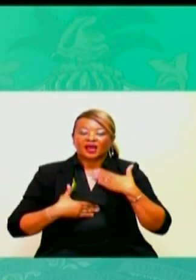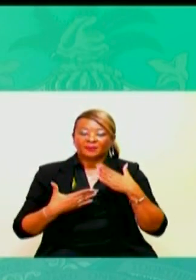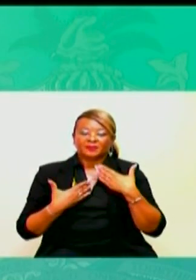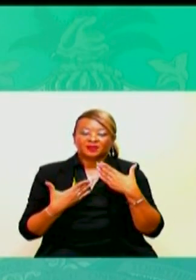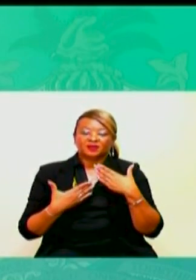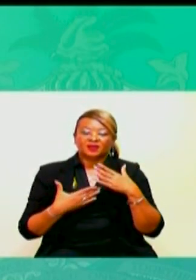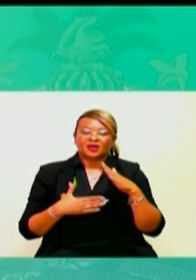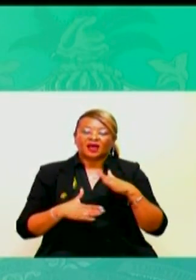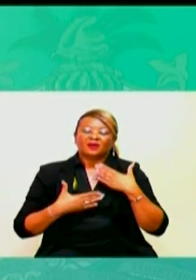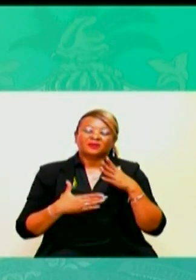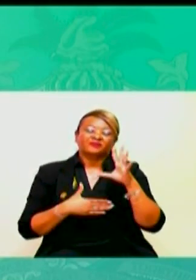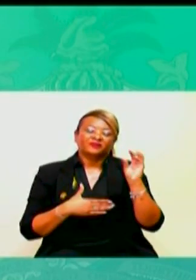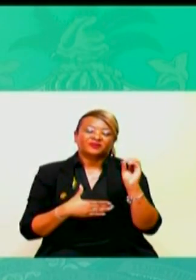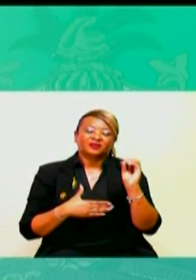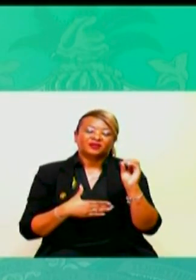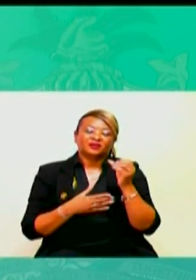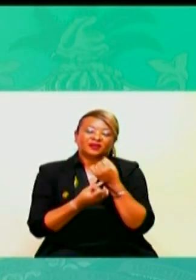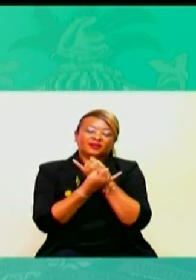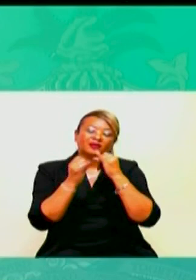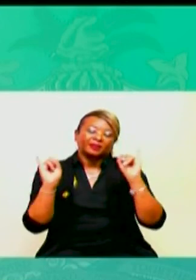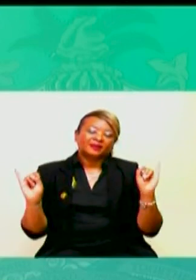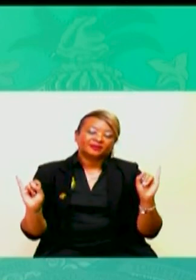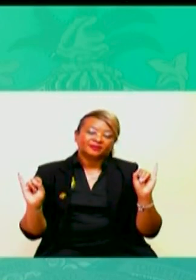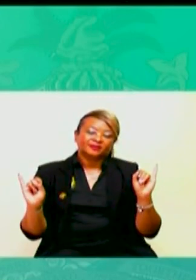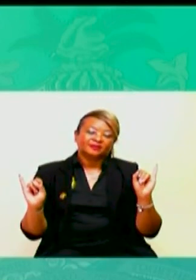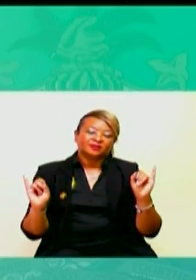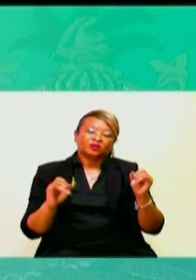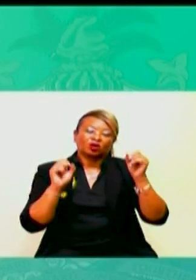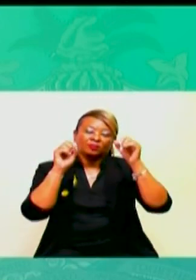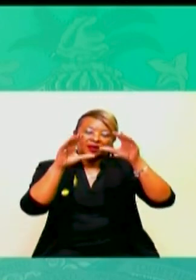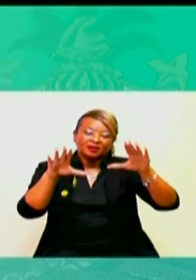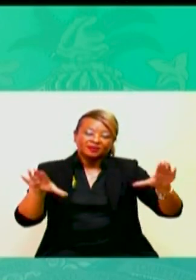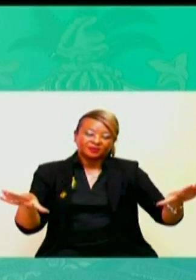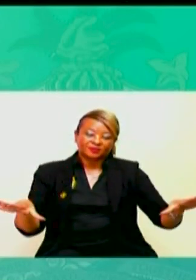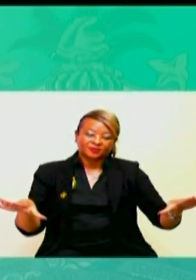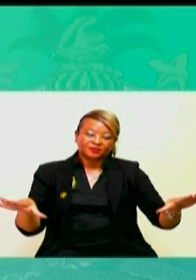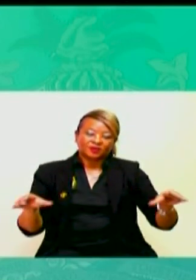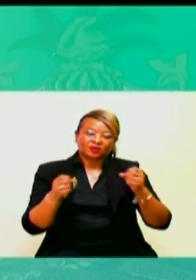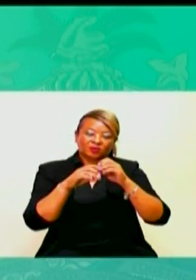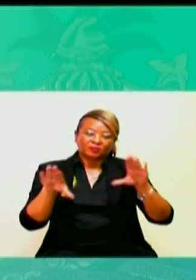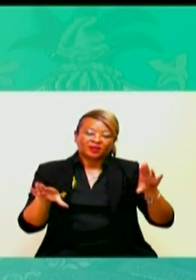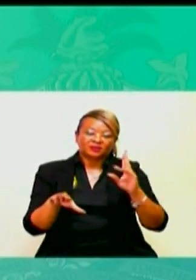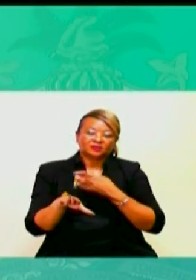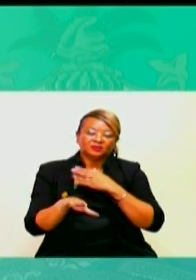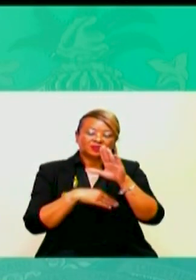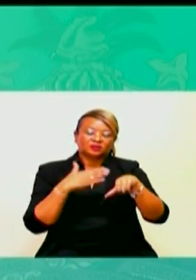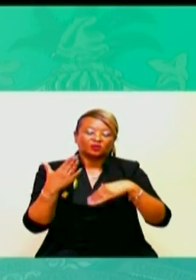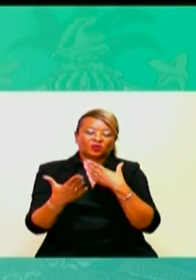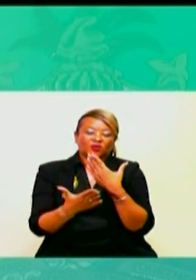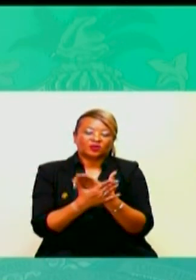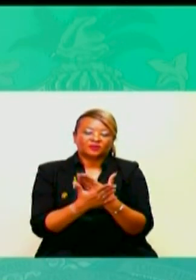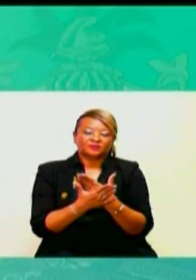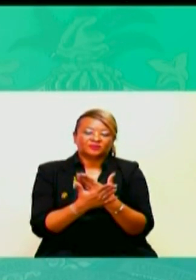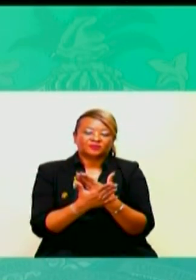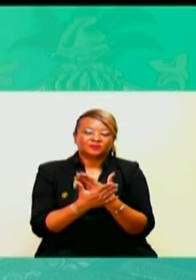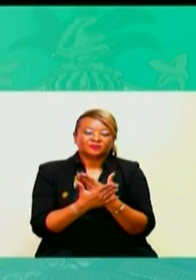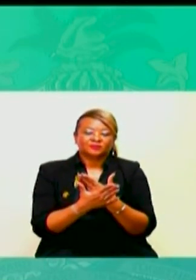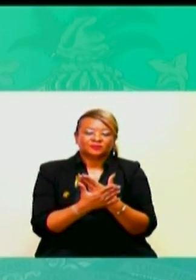a happy 50th independence. God bless you, and God bless us all. Thank you.